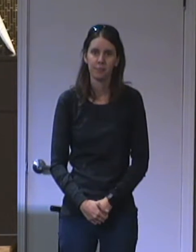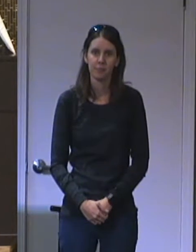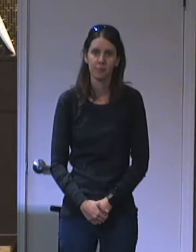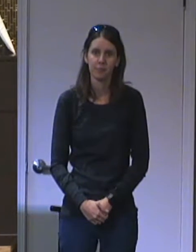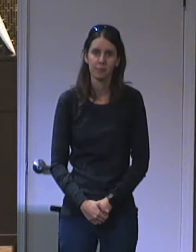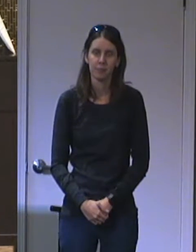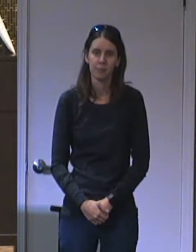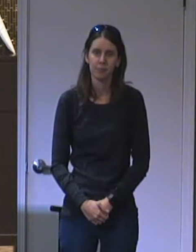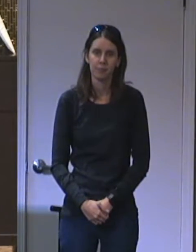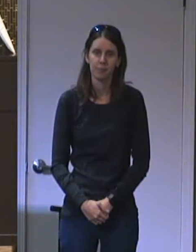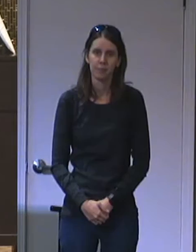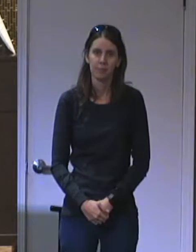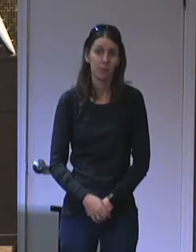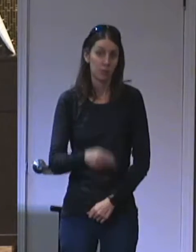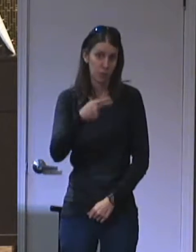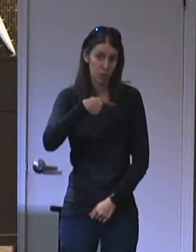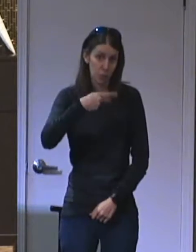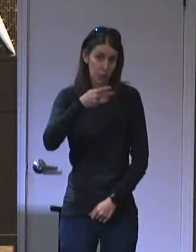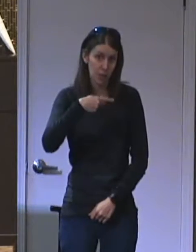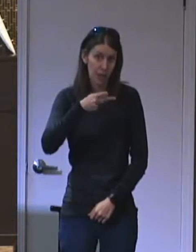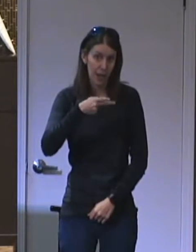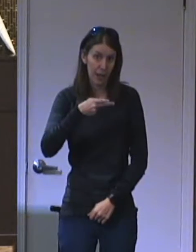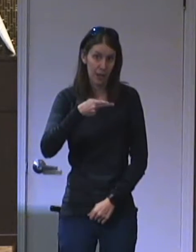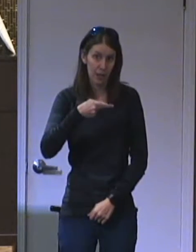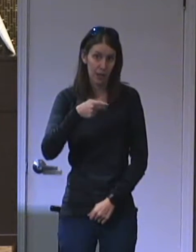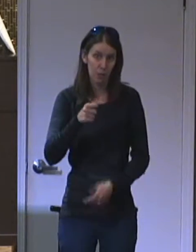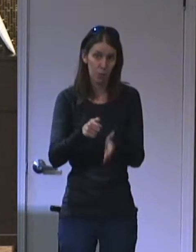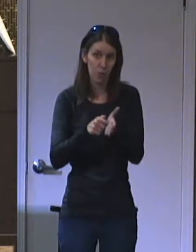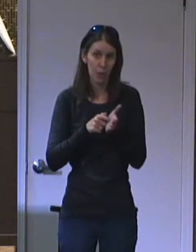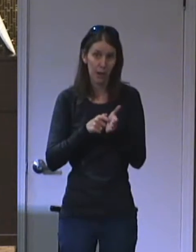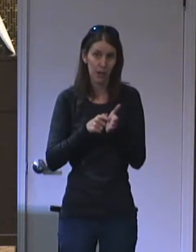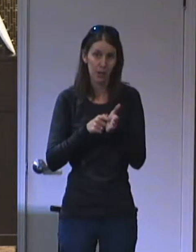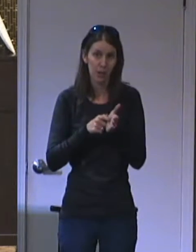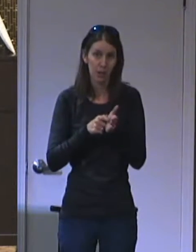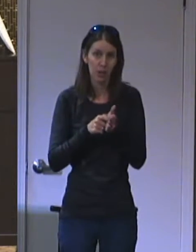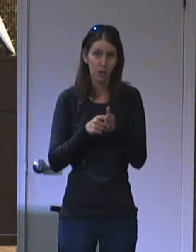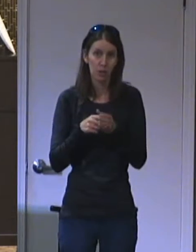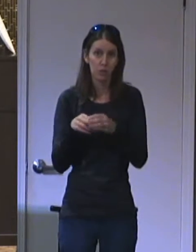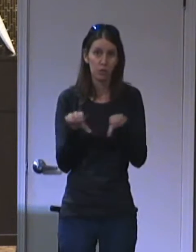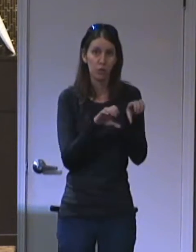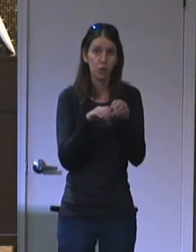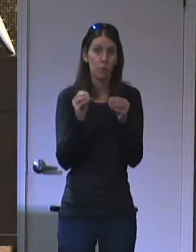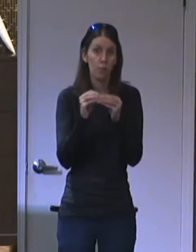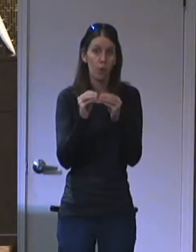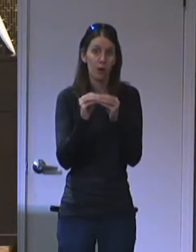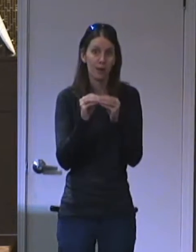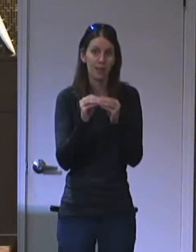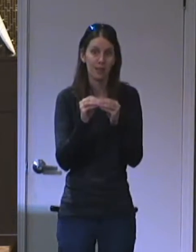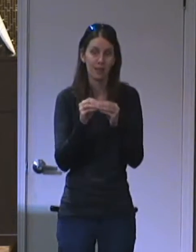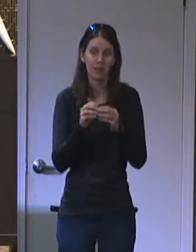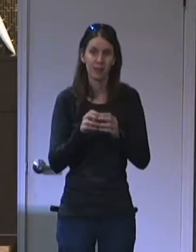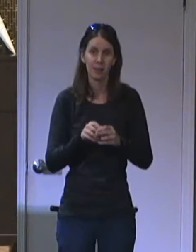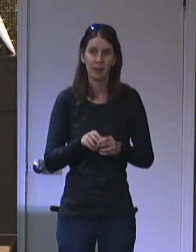We're to be more than just enduring. We're to be victorious. We're to be overcomers.